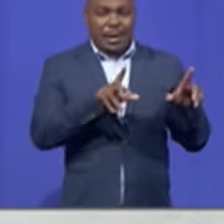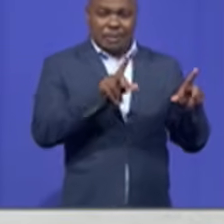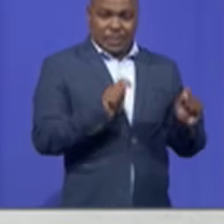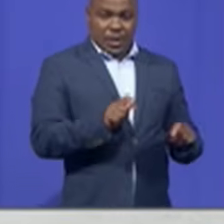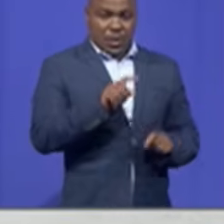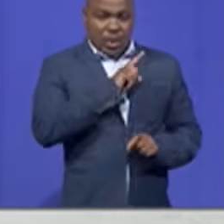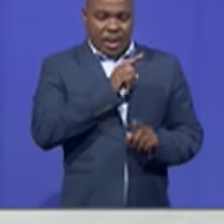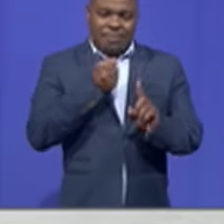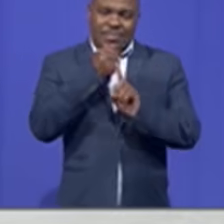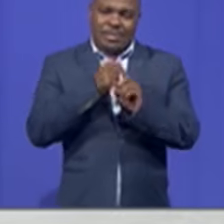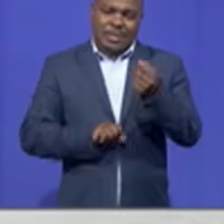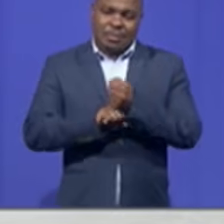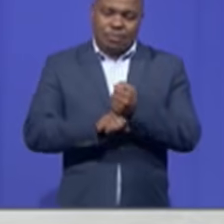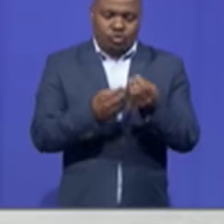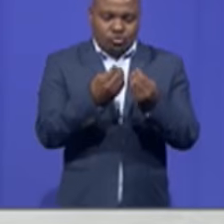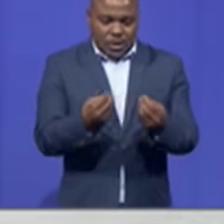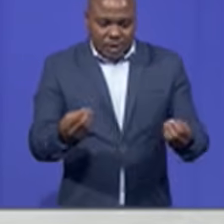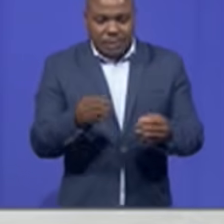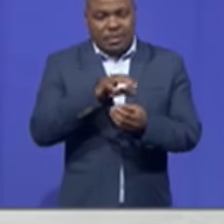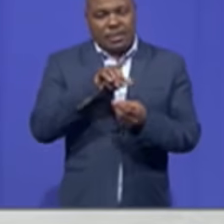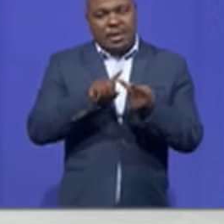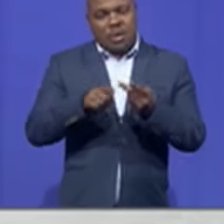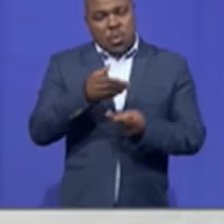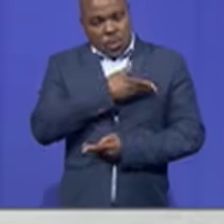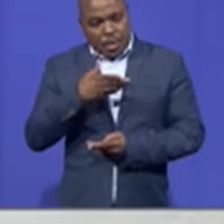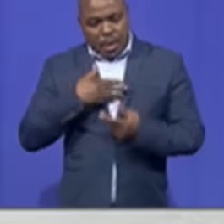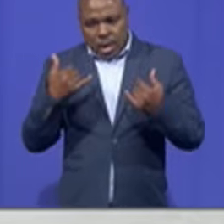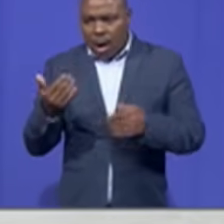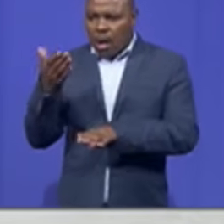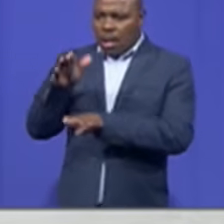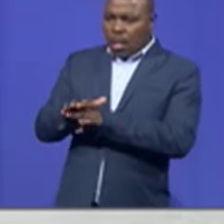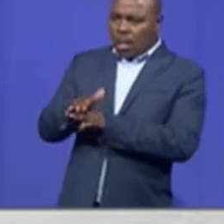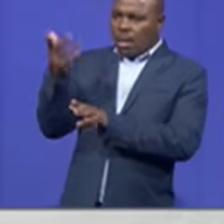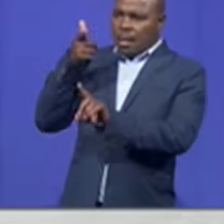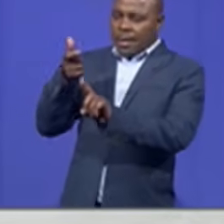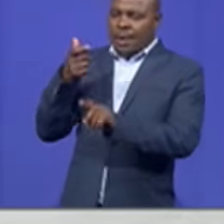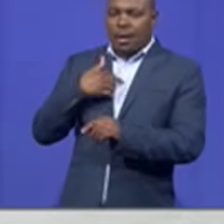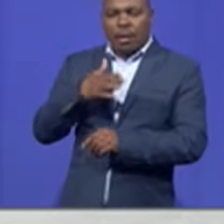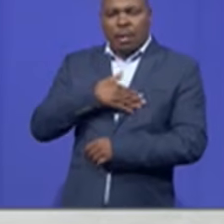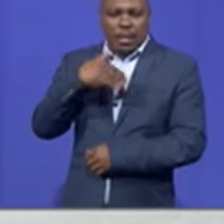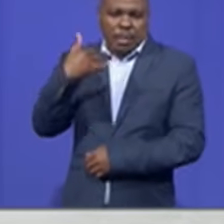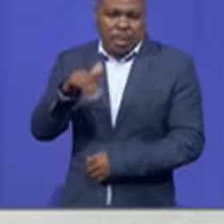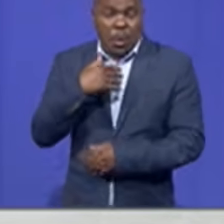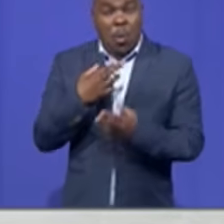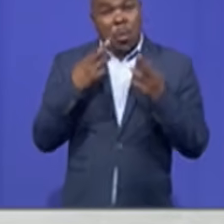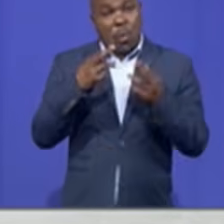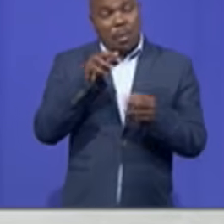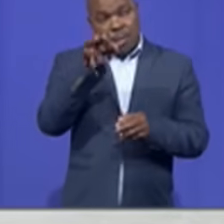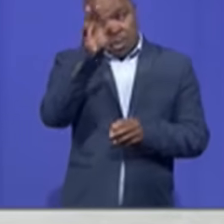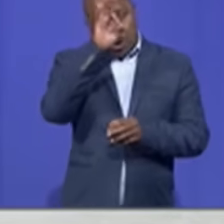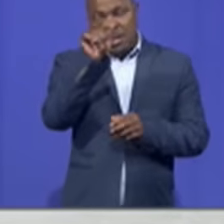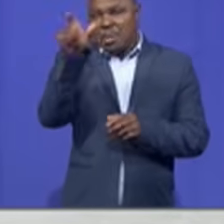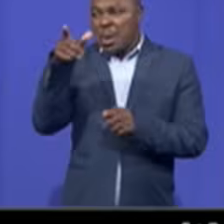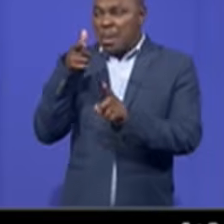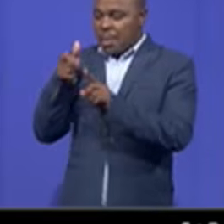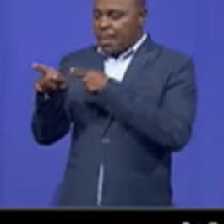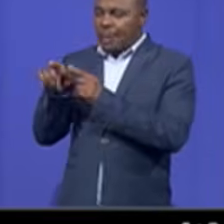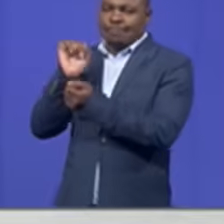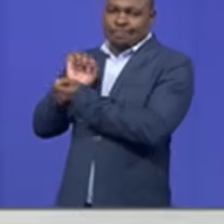lwanela bana le basadi. Jaanong ke utlwile botlhoko thata go utlwa gore o bolailwe a mapodisi a tshware babolai.